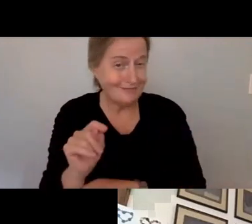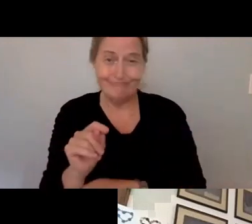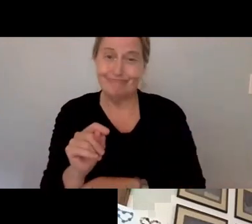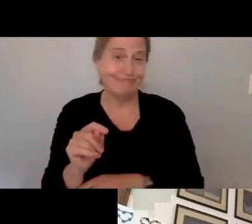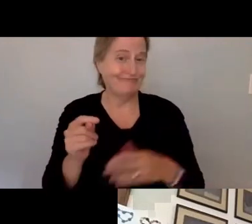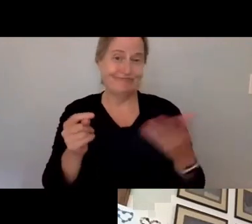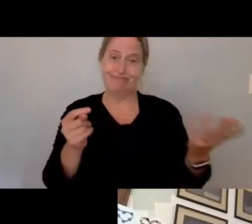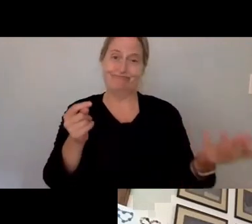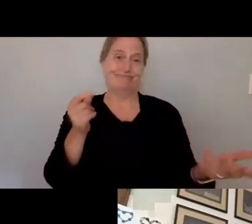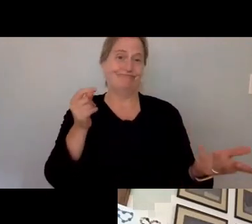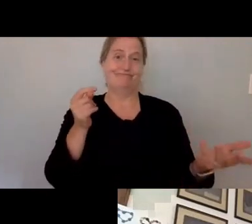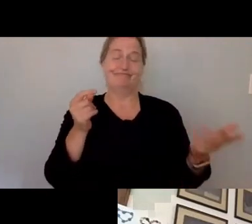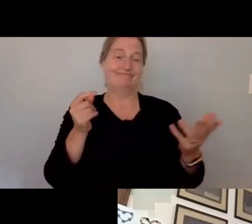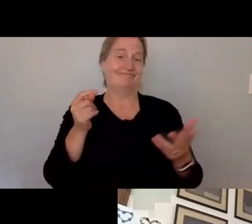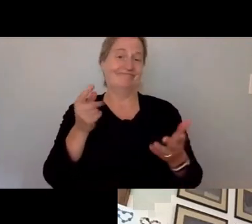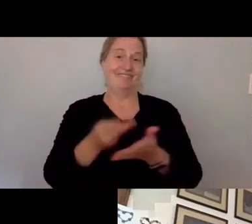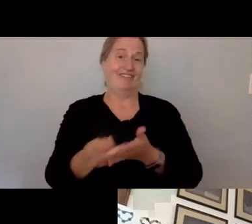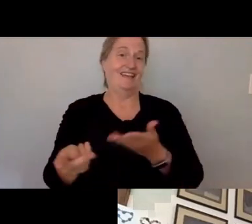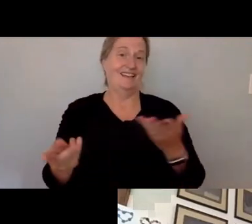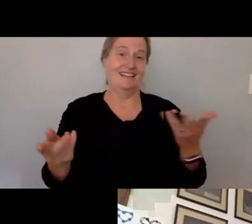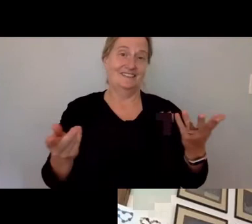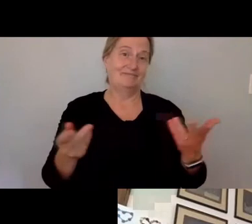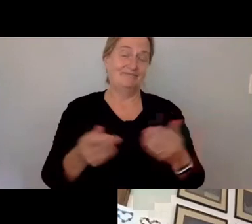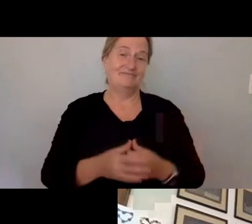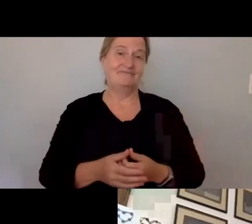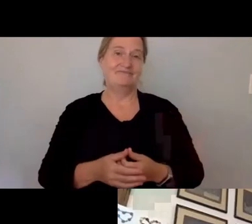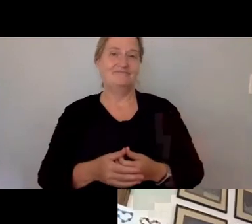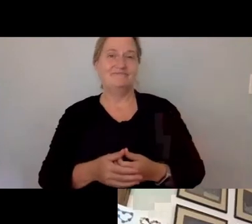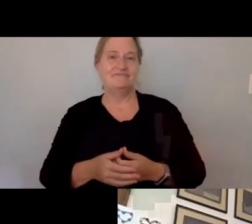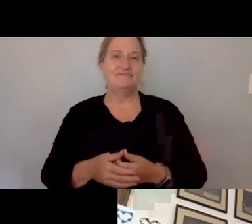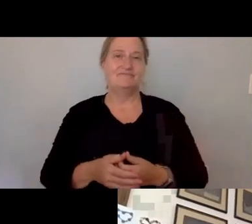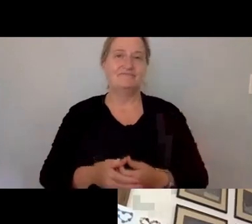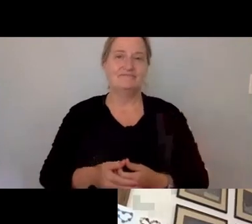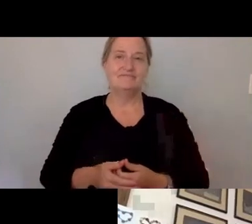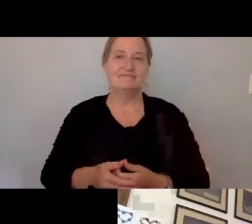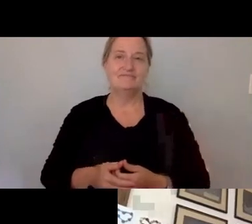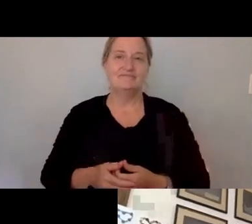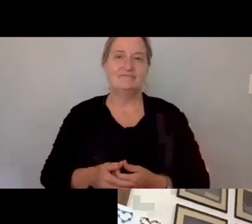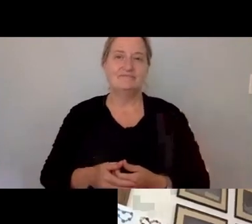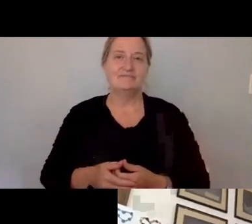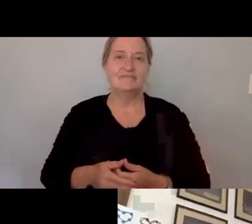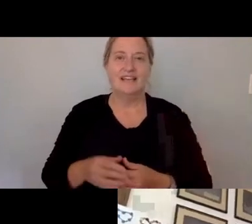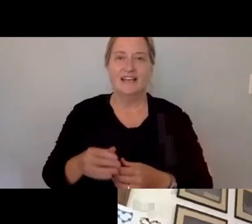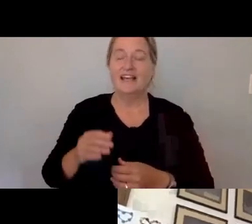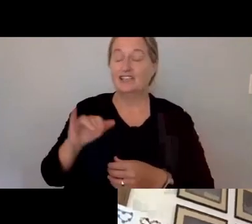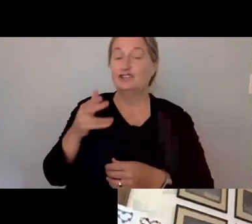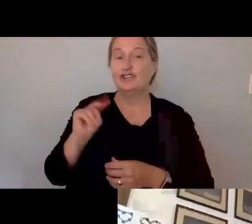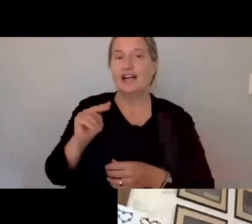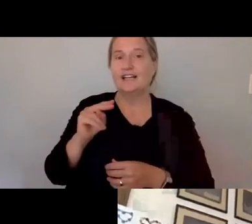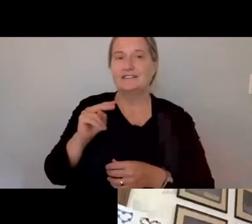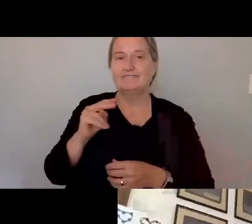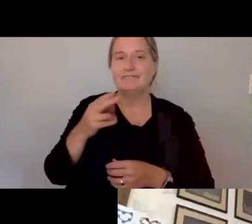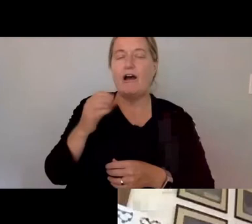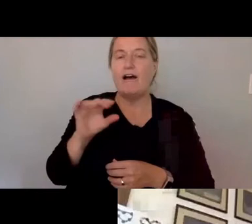you. And you know, it's amazing, Jim, that's exactly right. The governor at a press conference, he saw me,